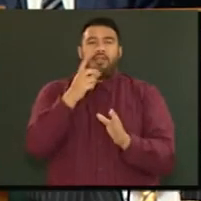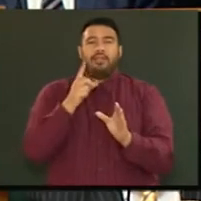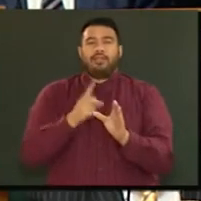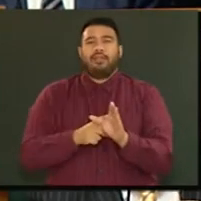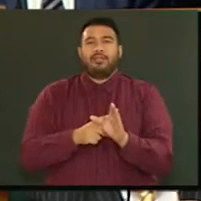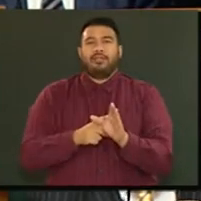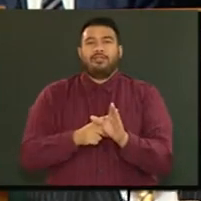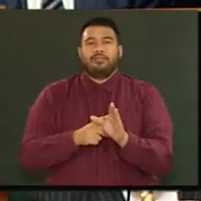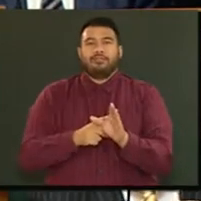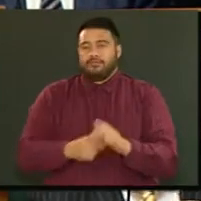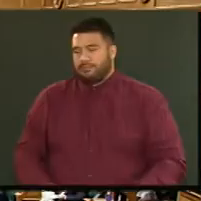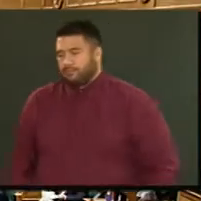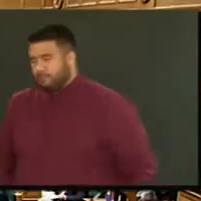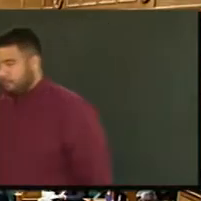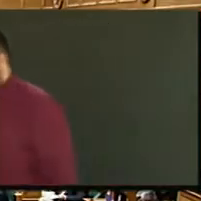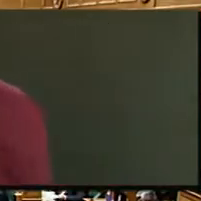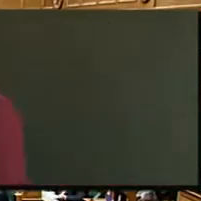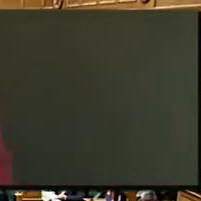3 years, Mr. Speaker.